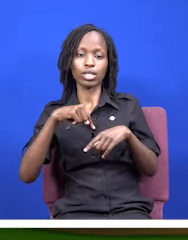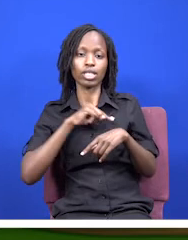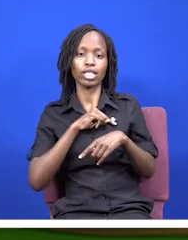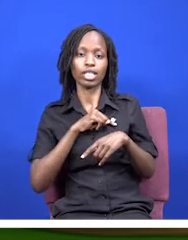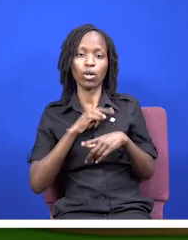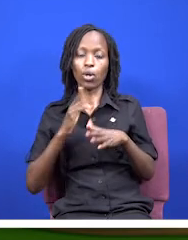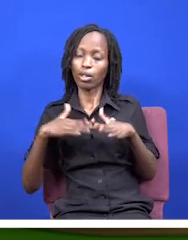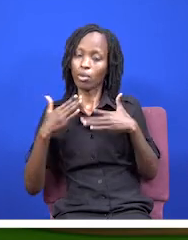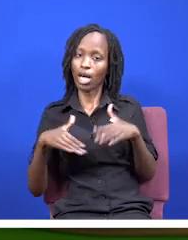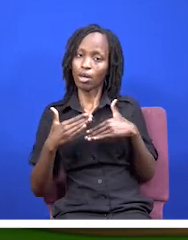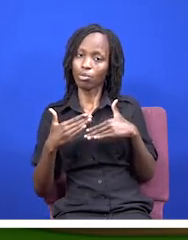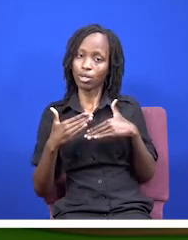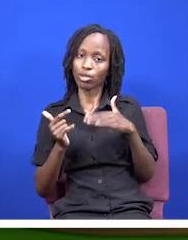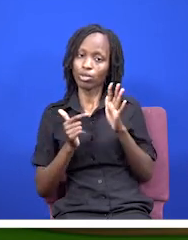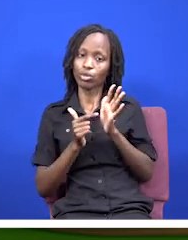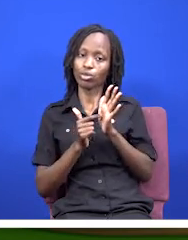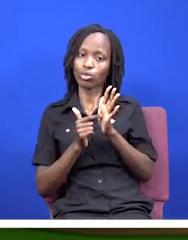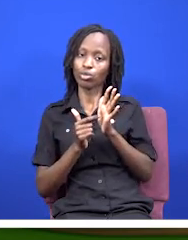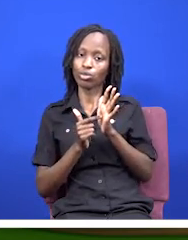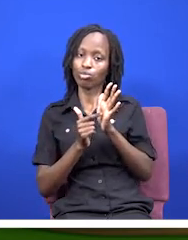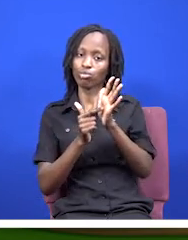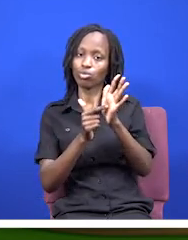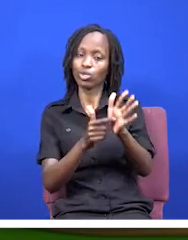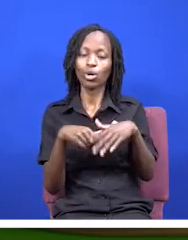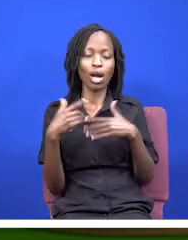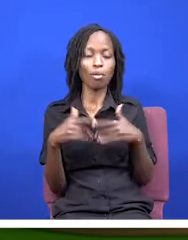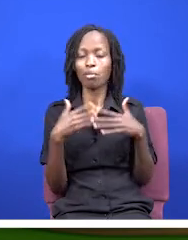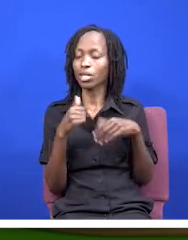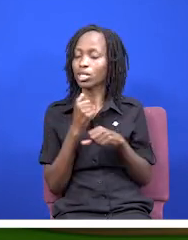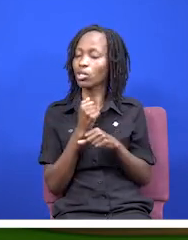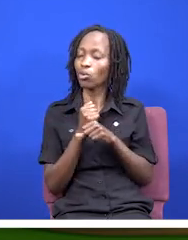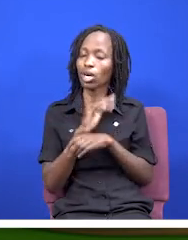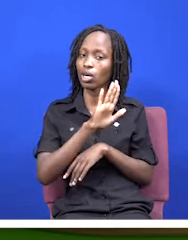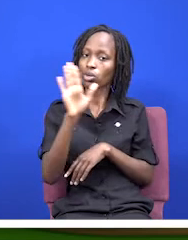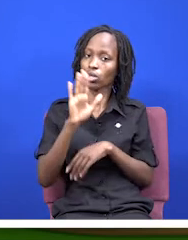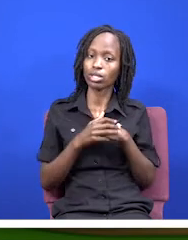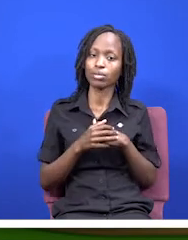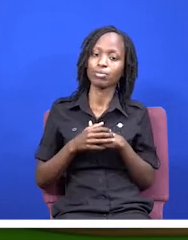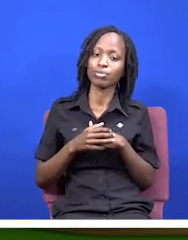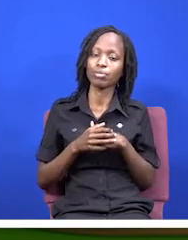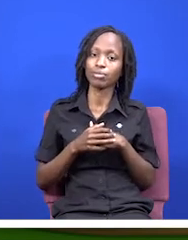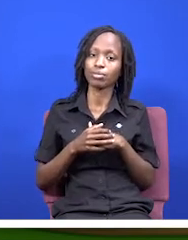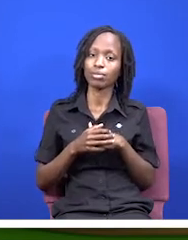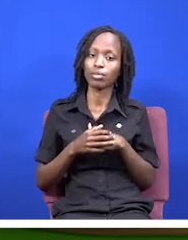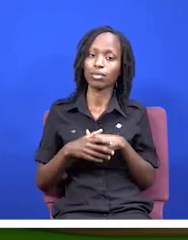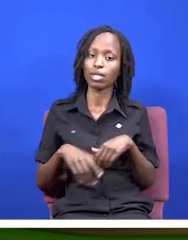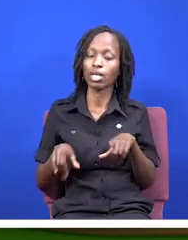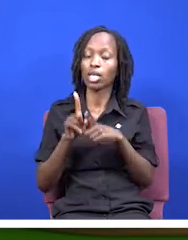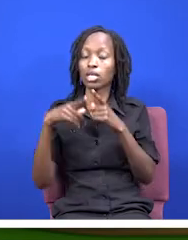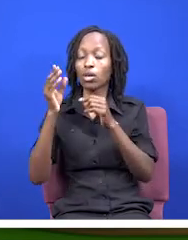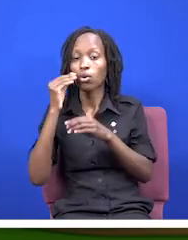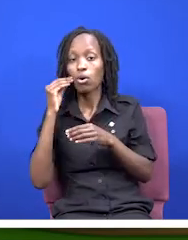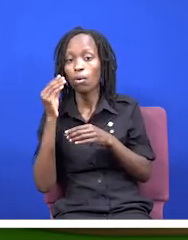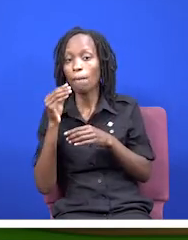happy to review your amazing, beautiful work. As you go home, boys and girls, please